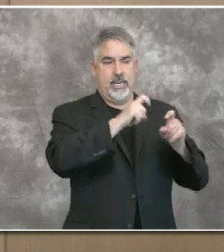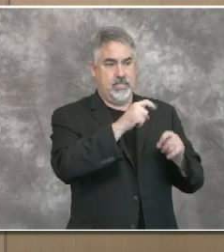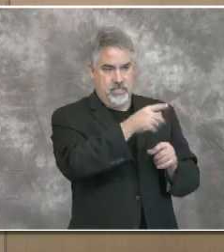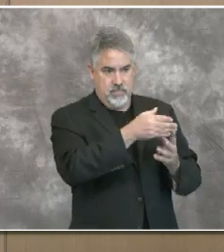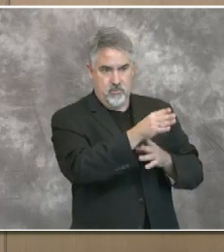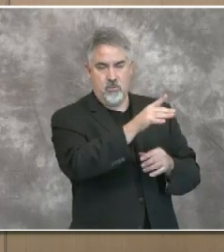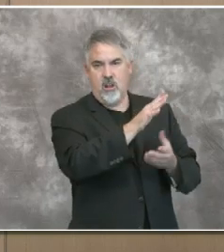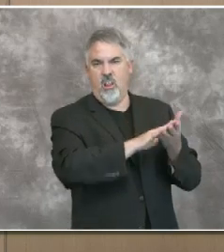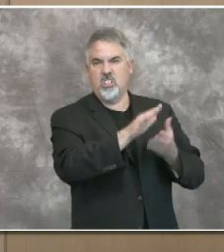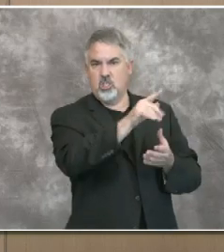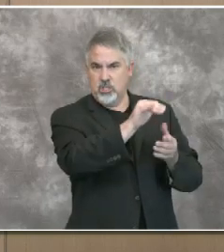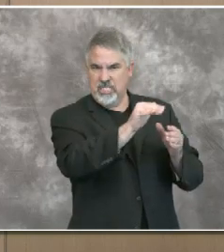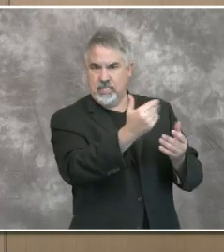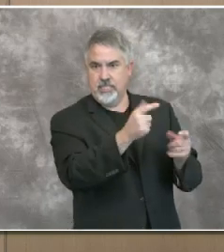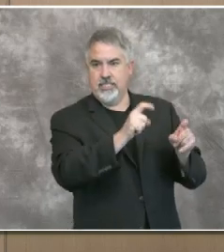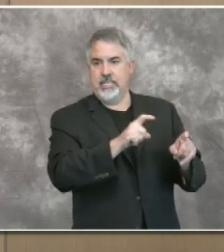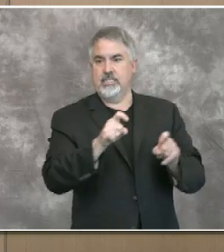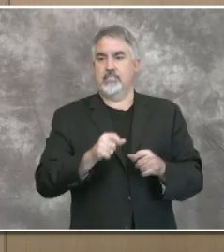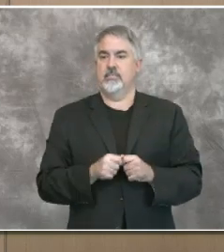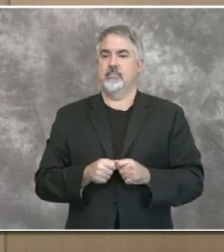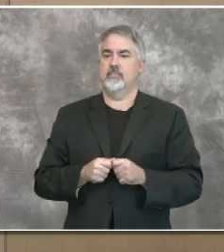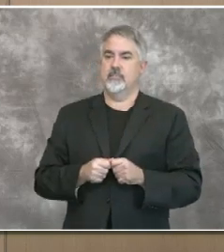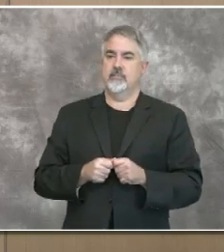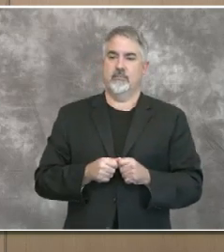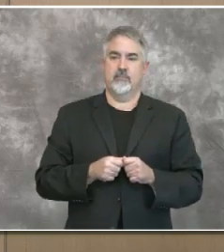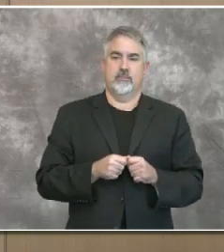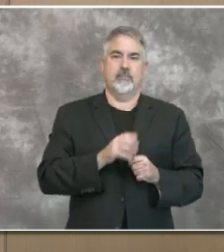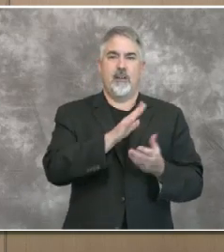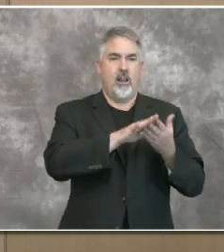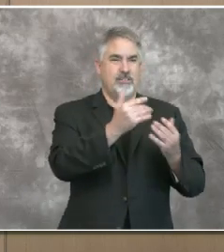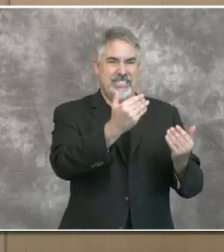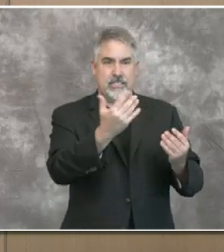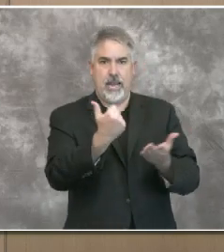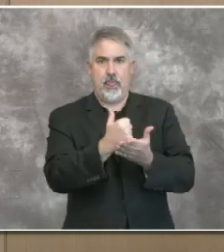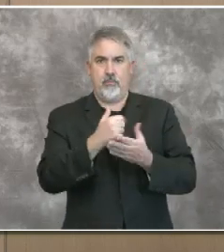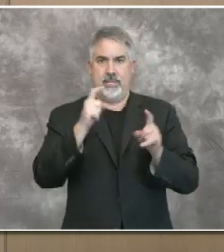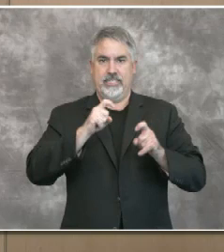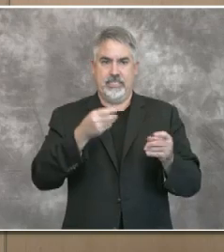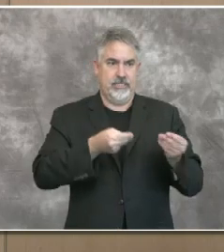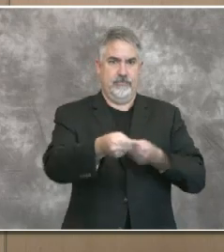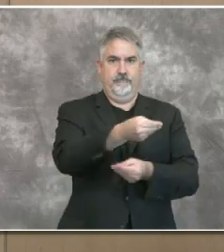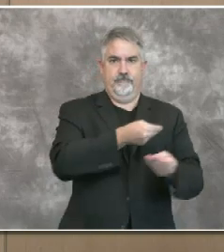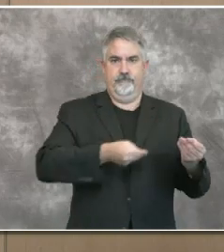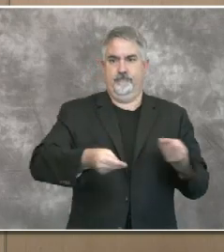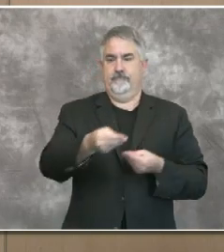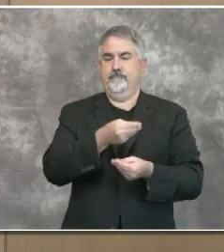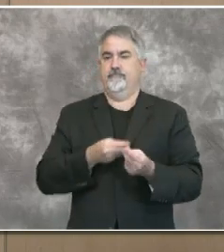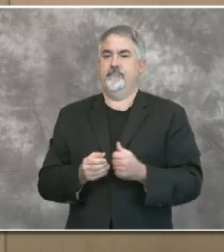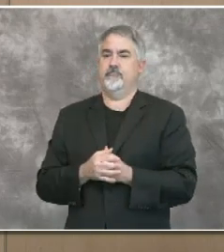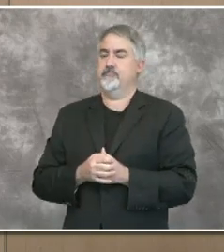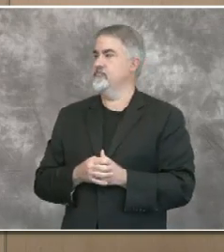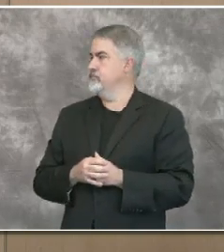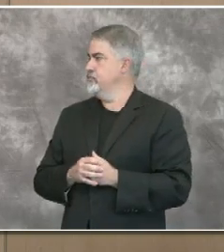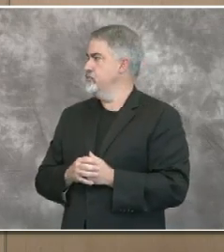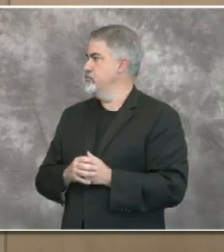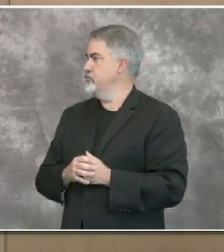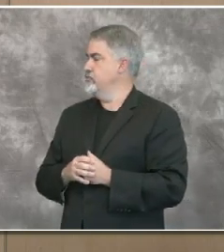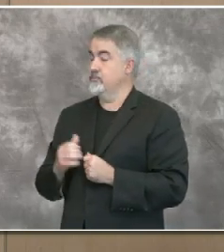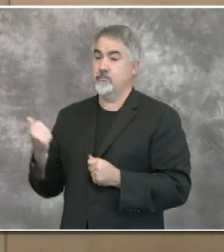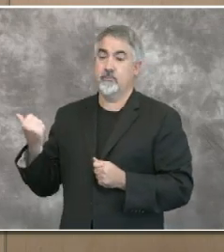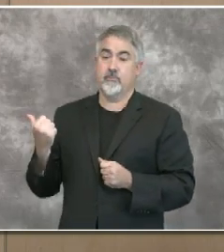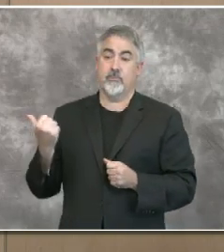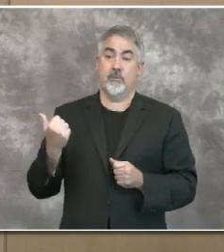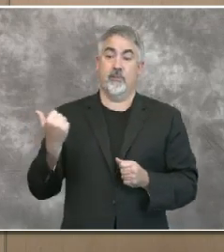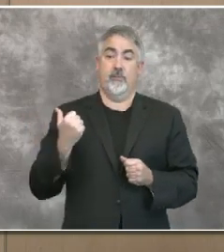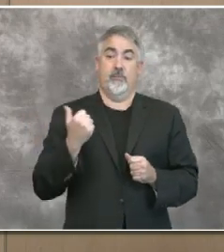healthcare system is going to be involved there. Kaiser is expanding. And also, we are aware that as of today, Family Health Centers